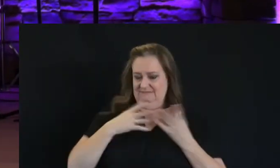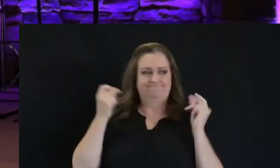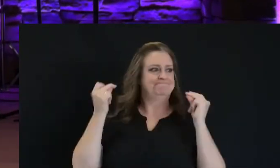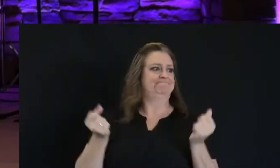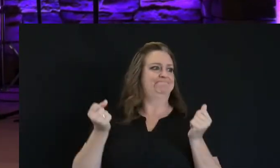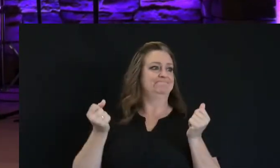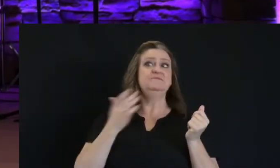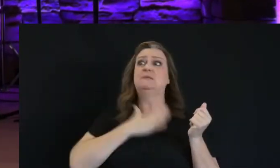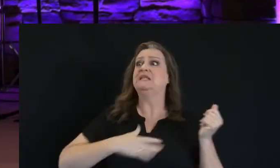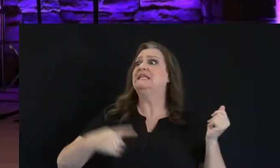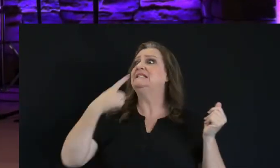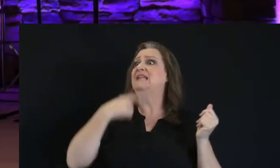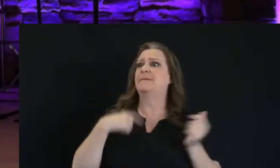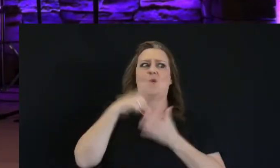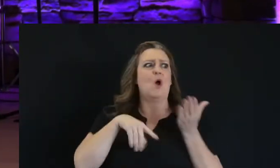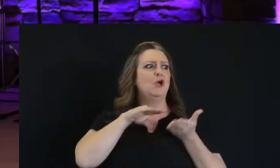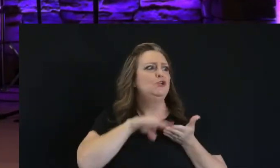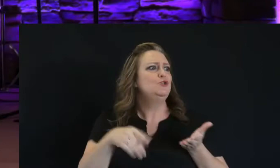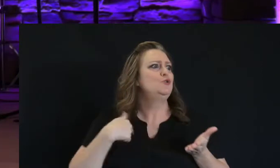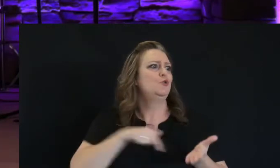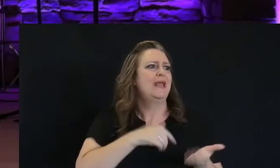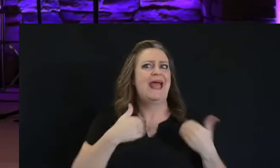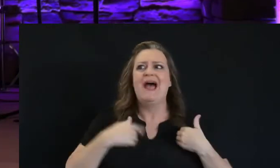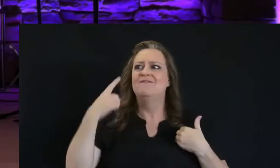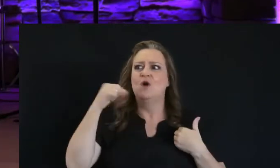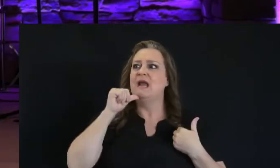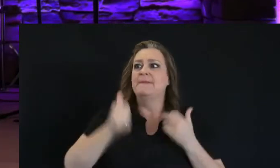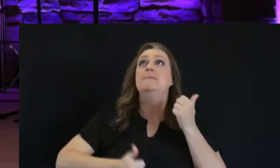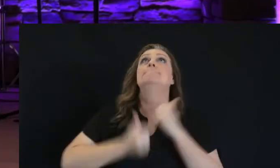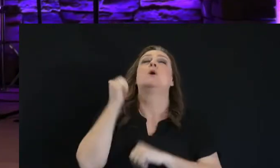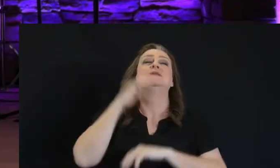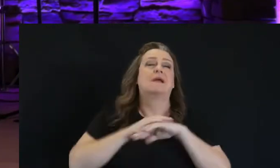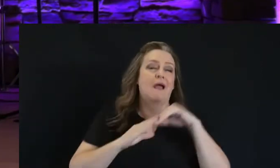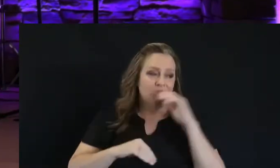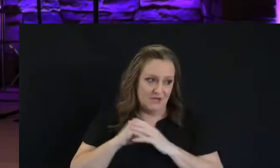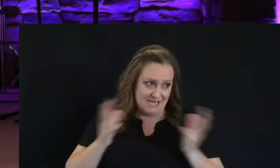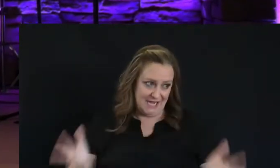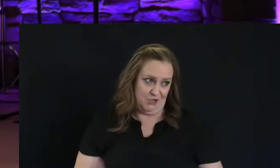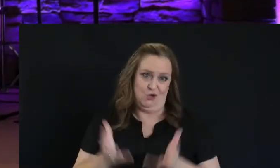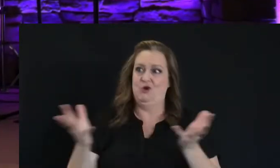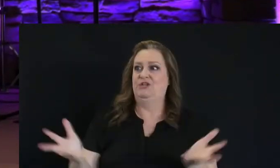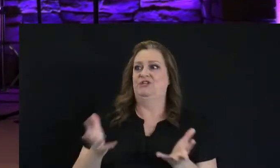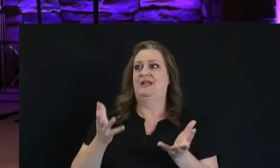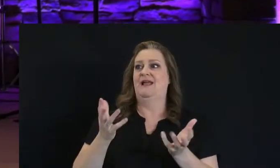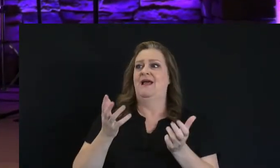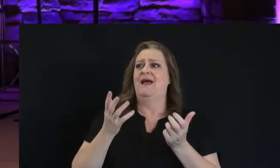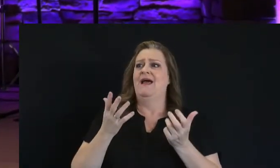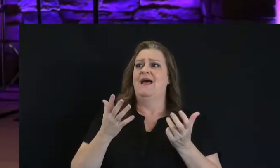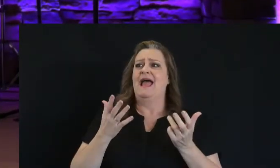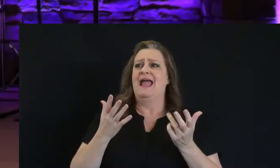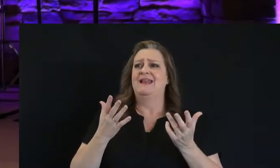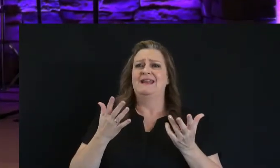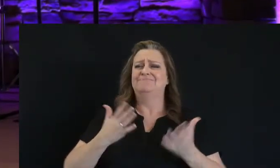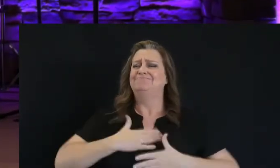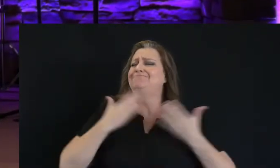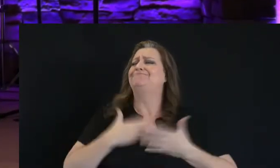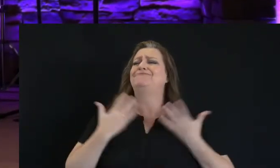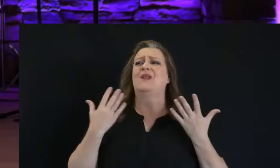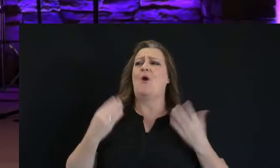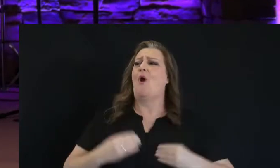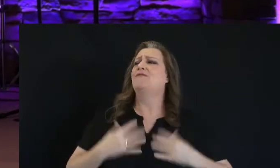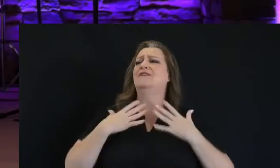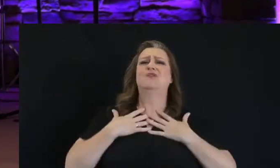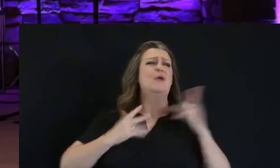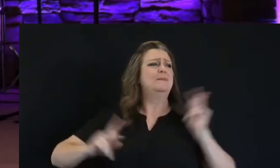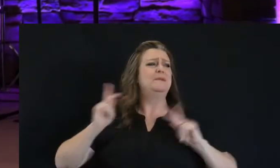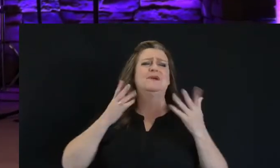immediately. Please tell me, what excuse do we have for not being the most comforted, encouraged, and overflowing people with thanksgiving